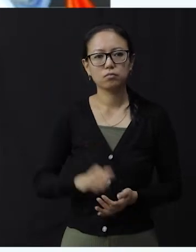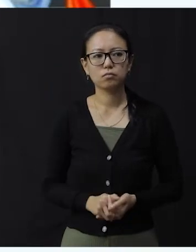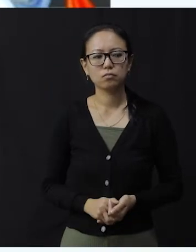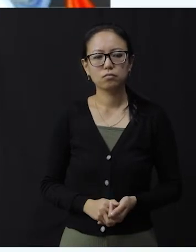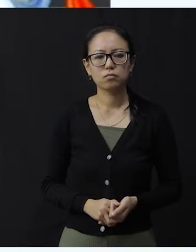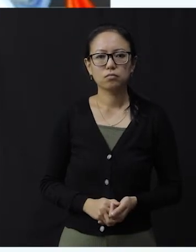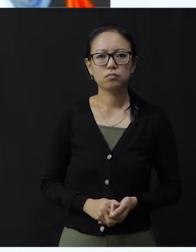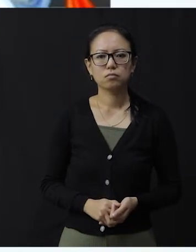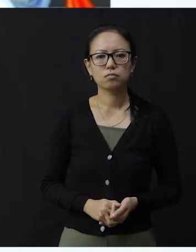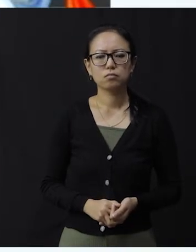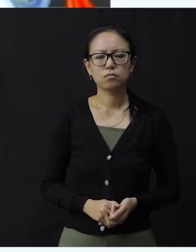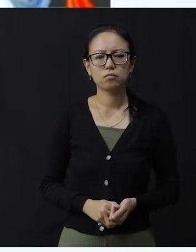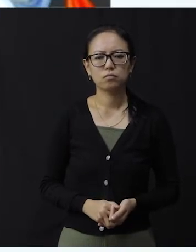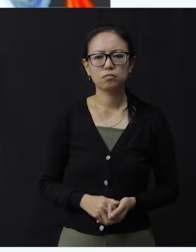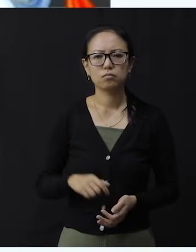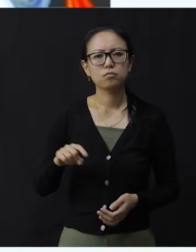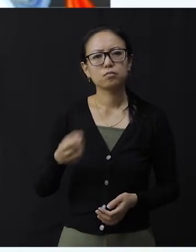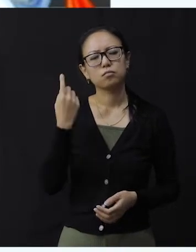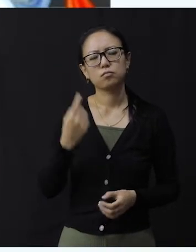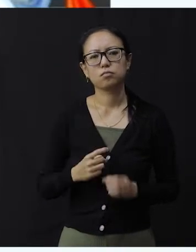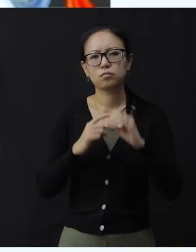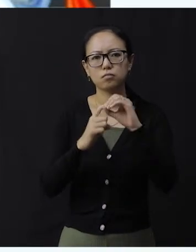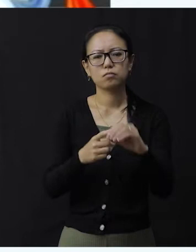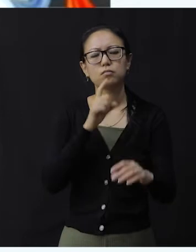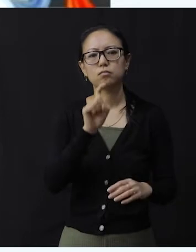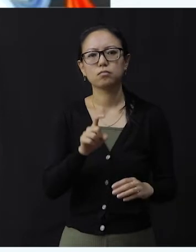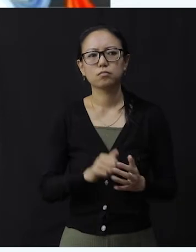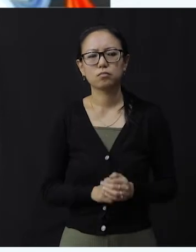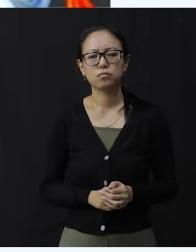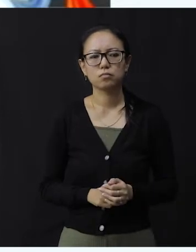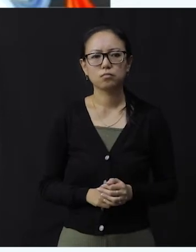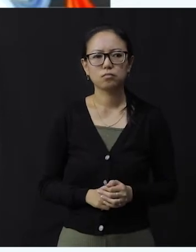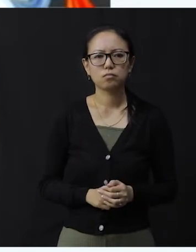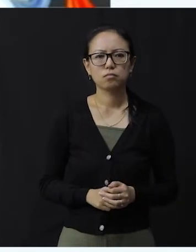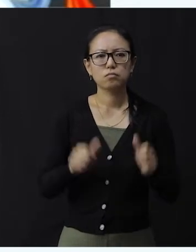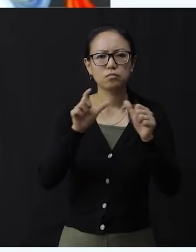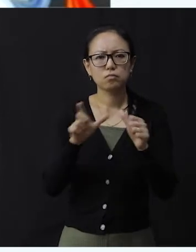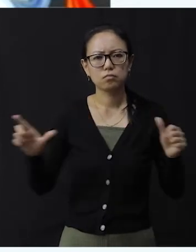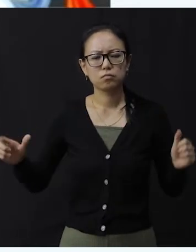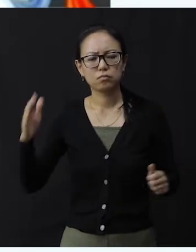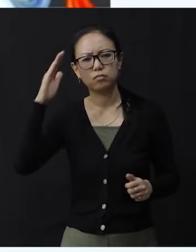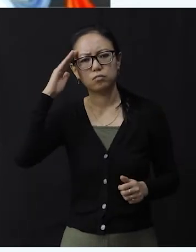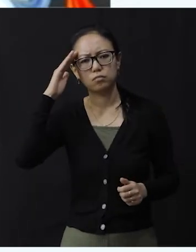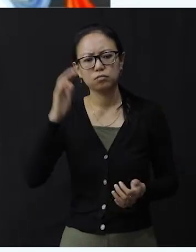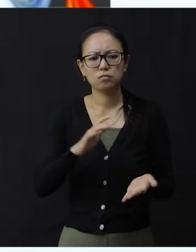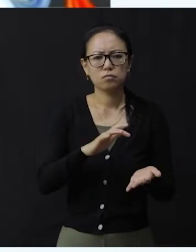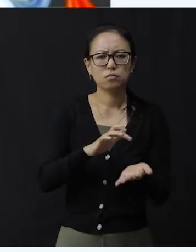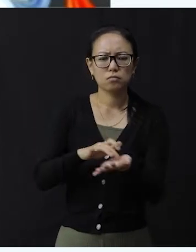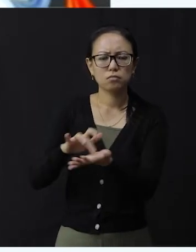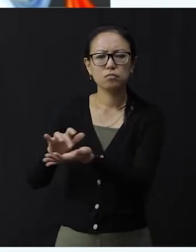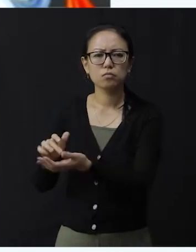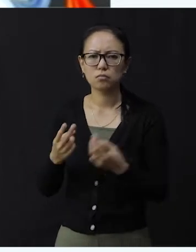I would like to ask you some questions. And then students, as we all know that we used to go to different